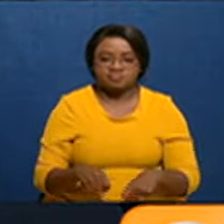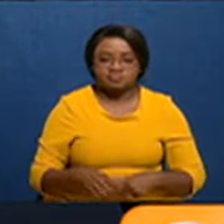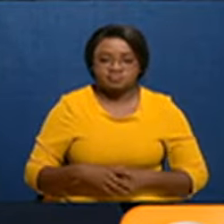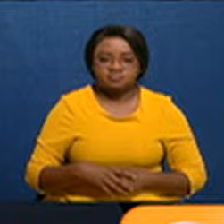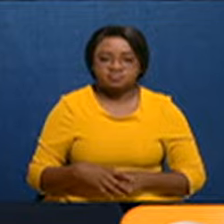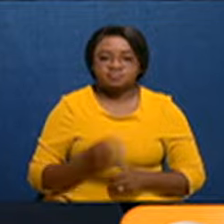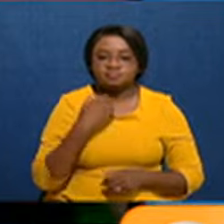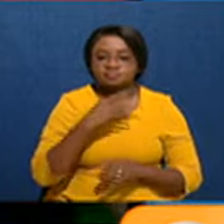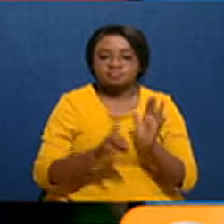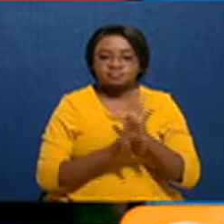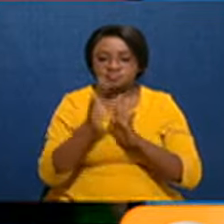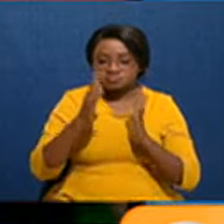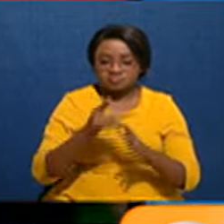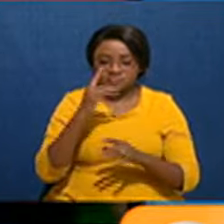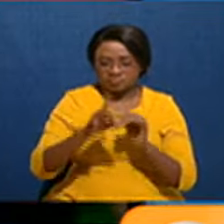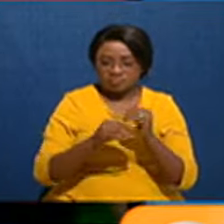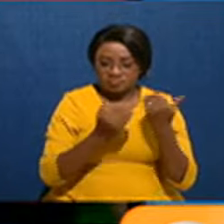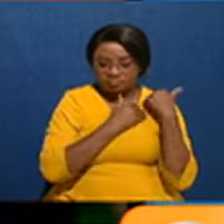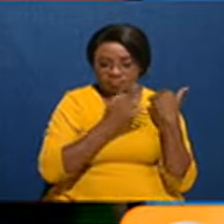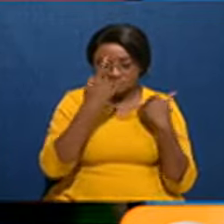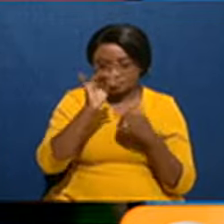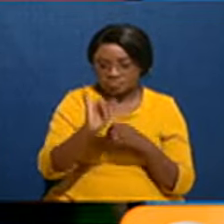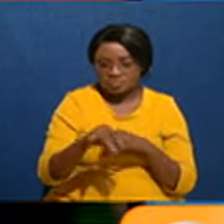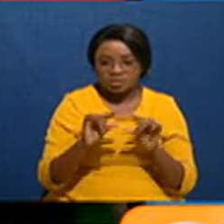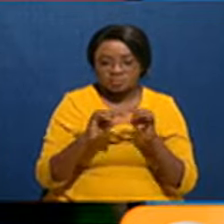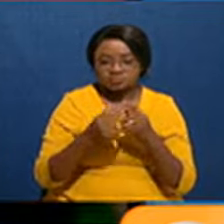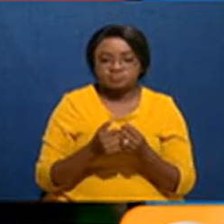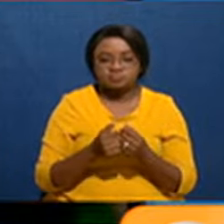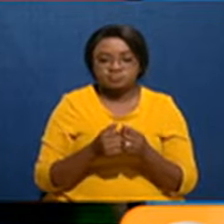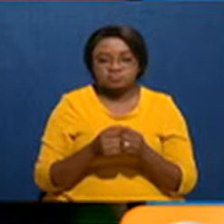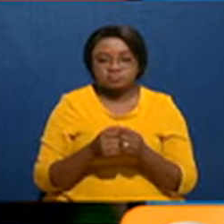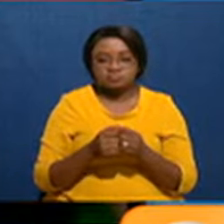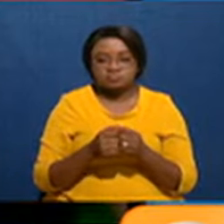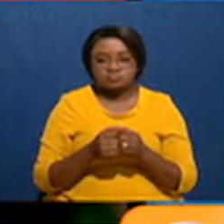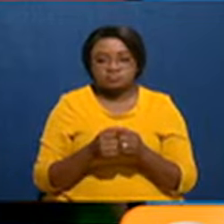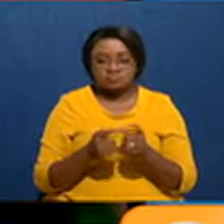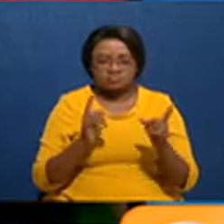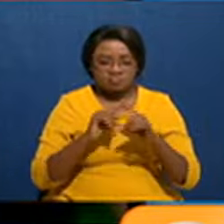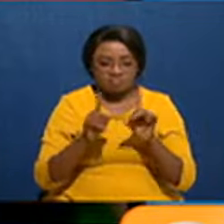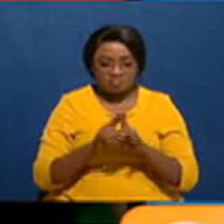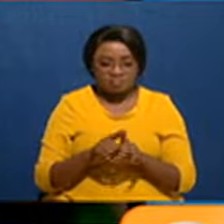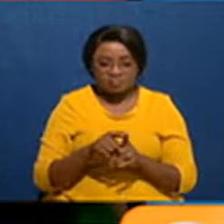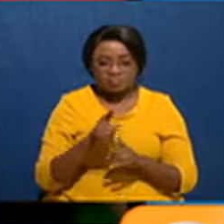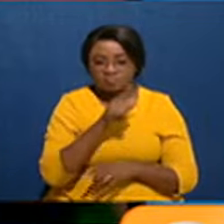developer responsible for the collapse who didn't engage an engineer. You will hardly find